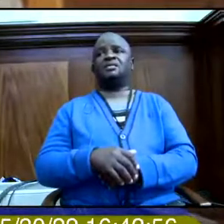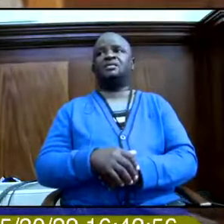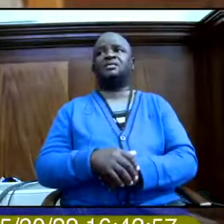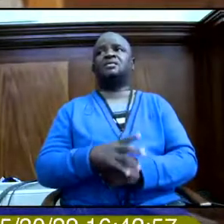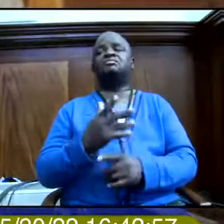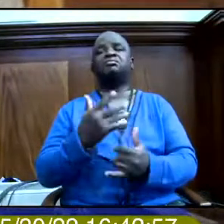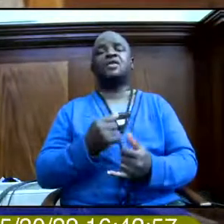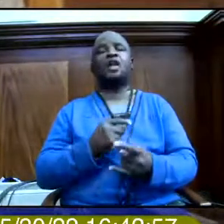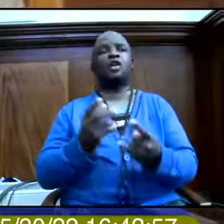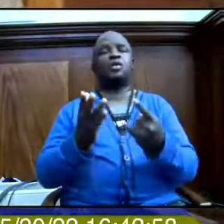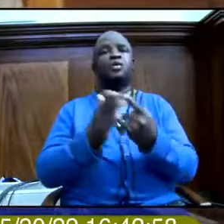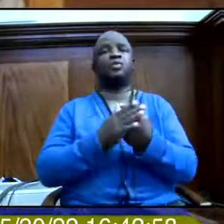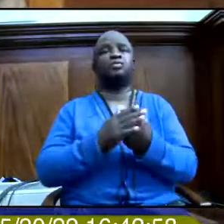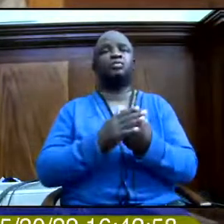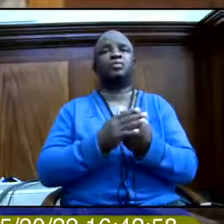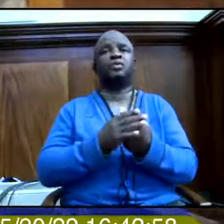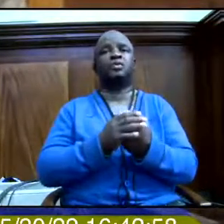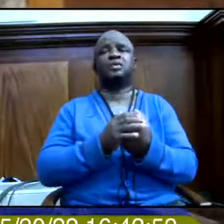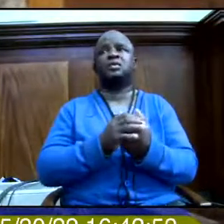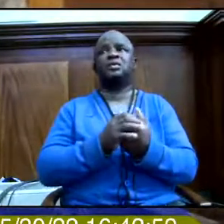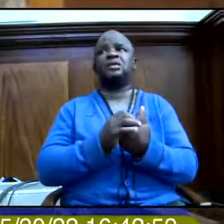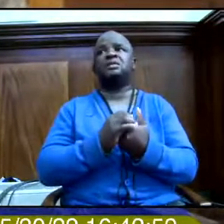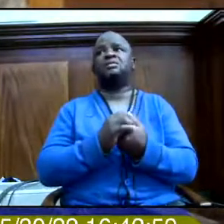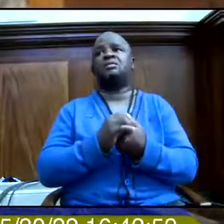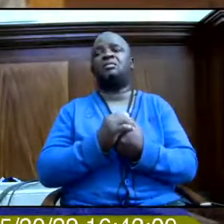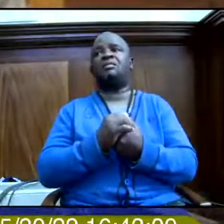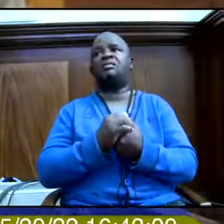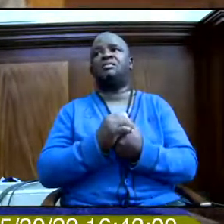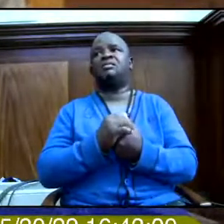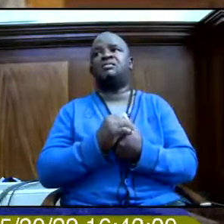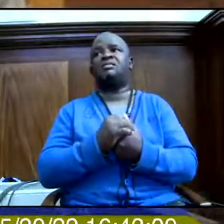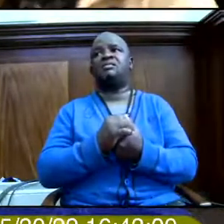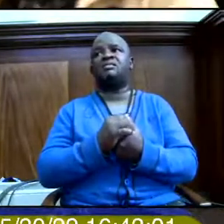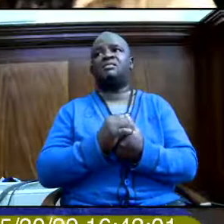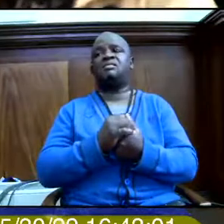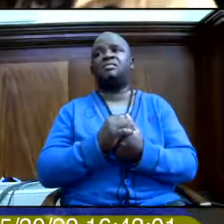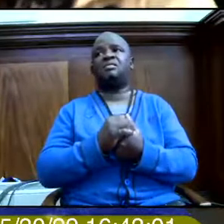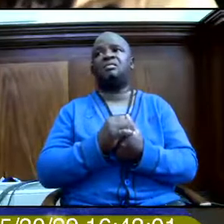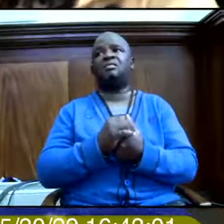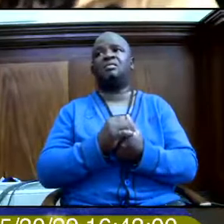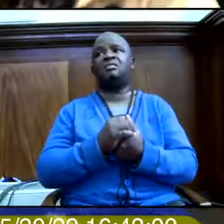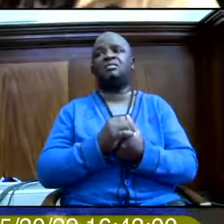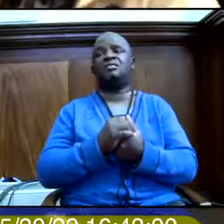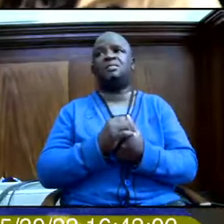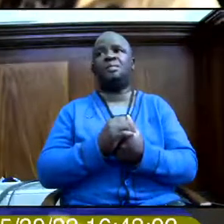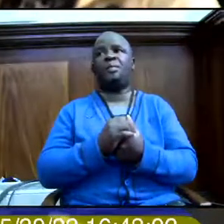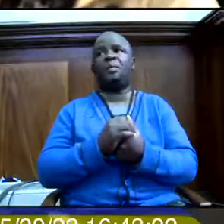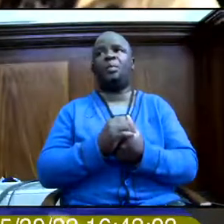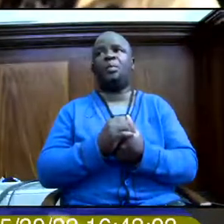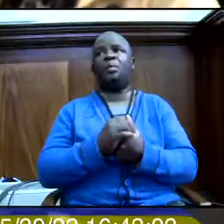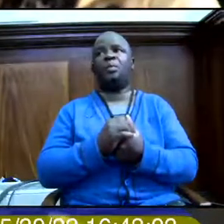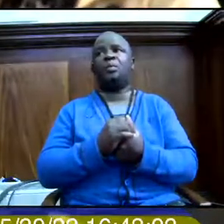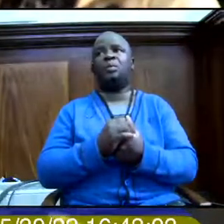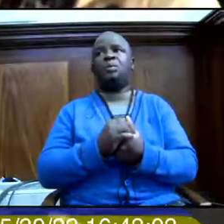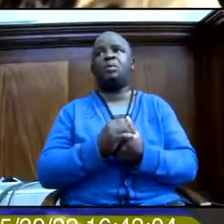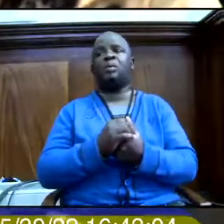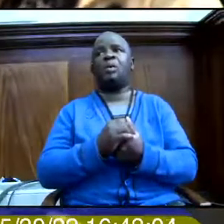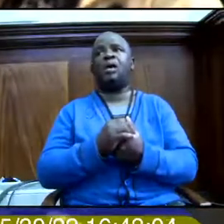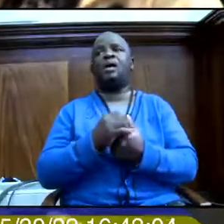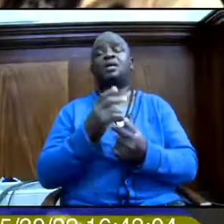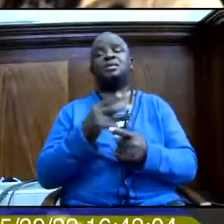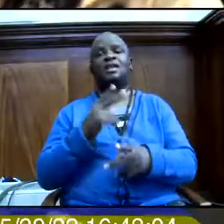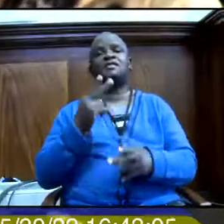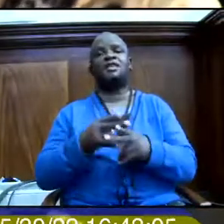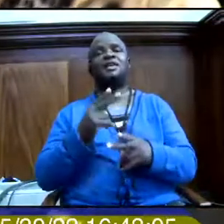in conclusion capacity we this is the the final conclusion now